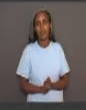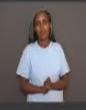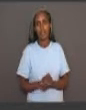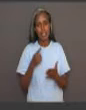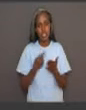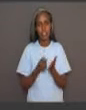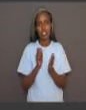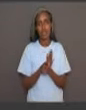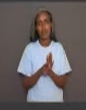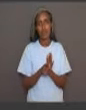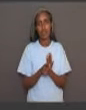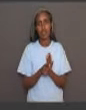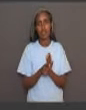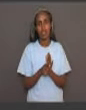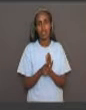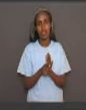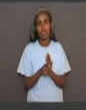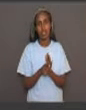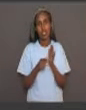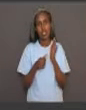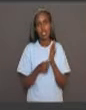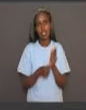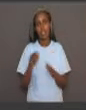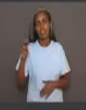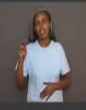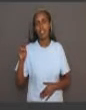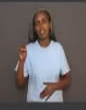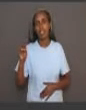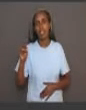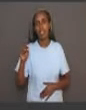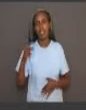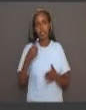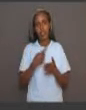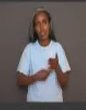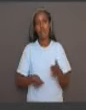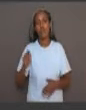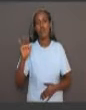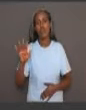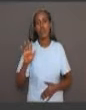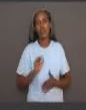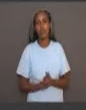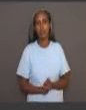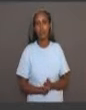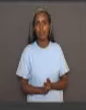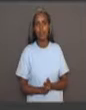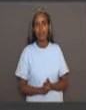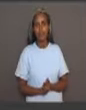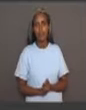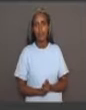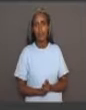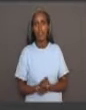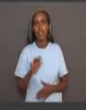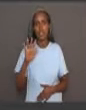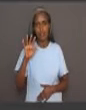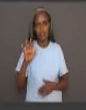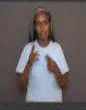For this example, let us assign n a value of 5.